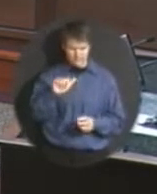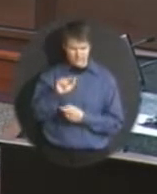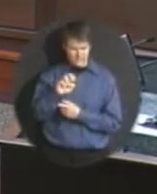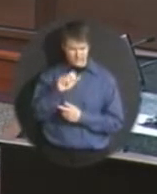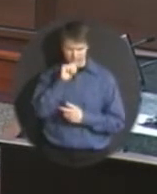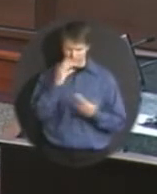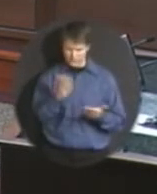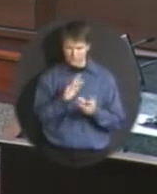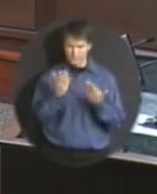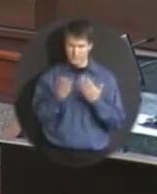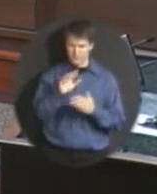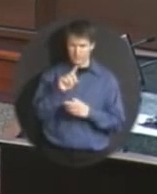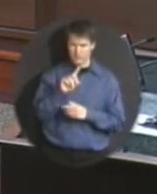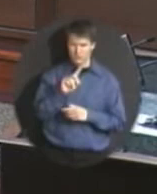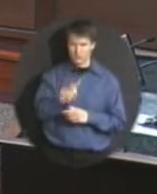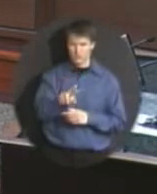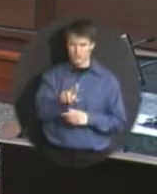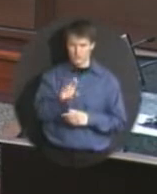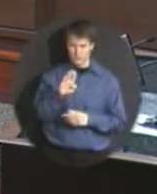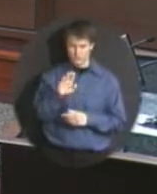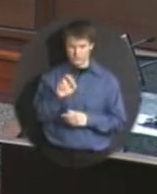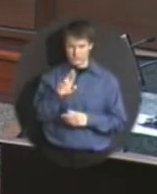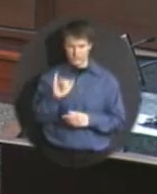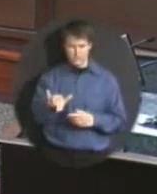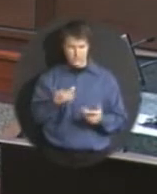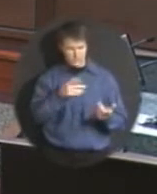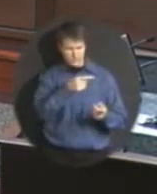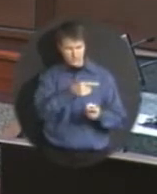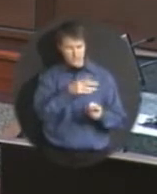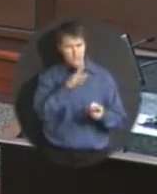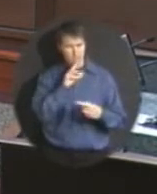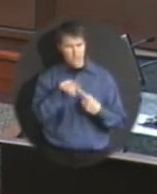maybe Dr. Berry can address this.